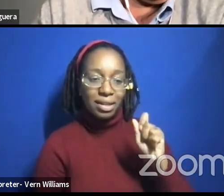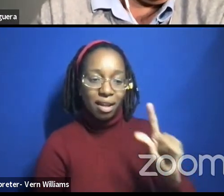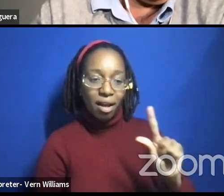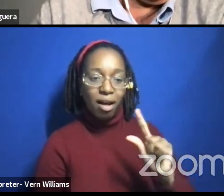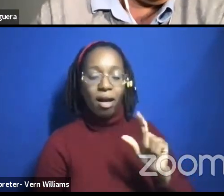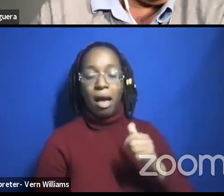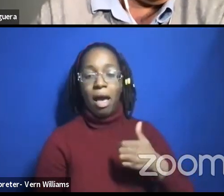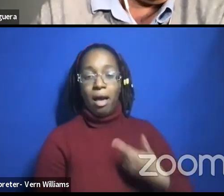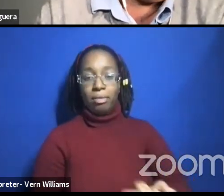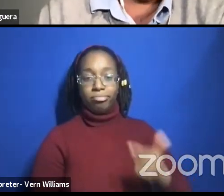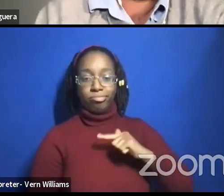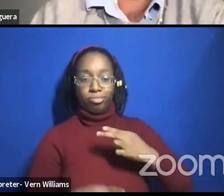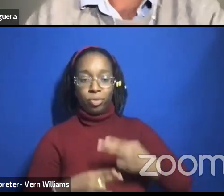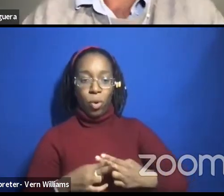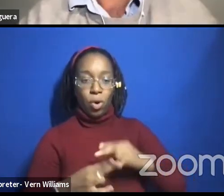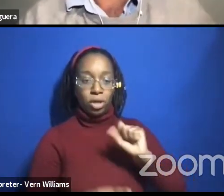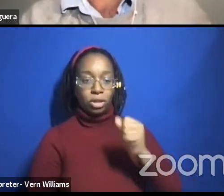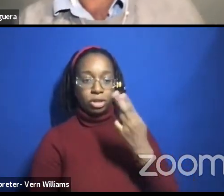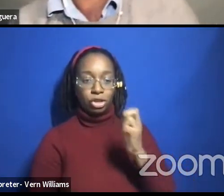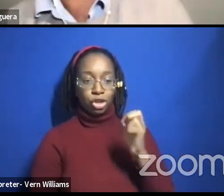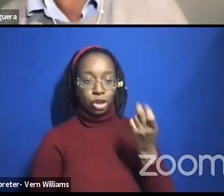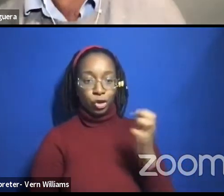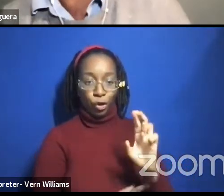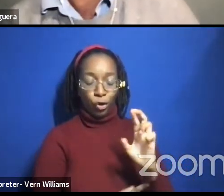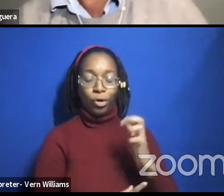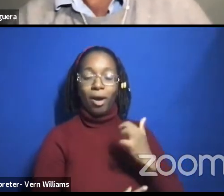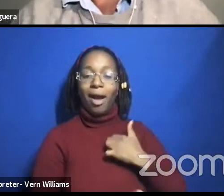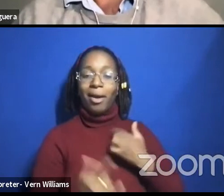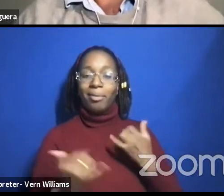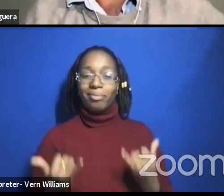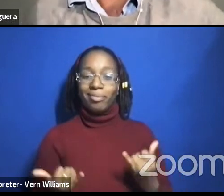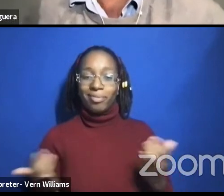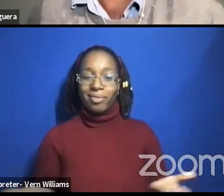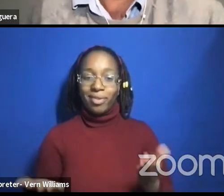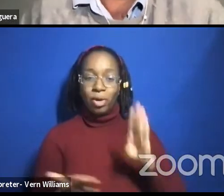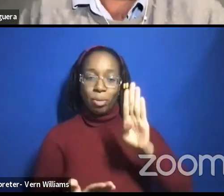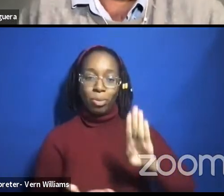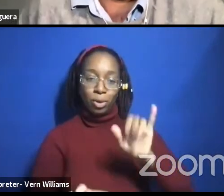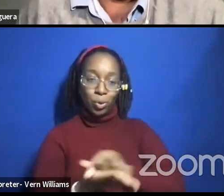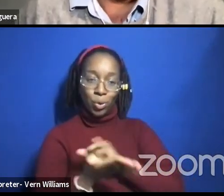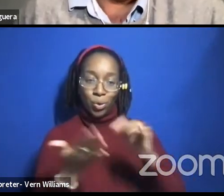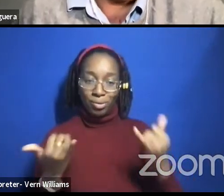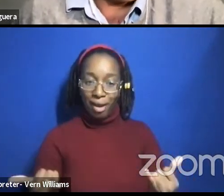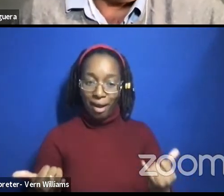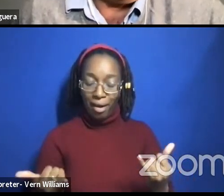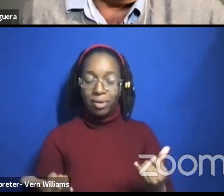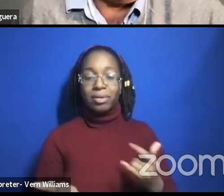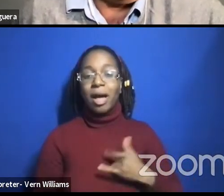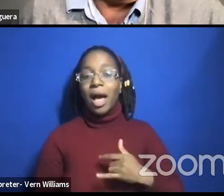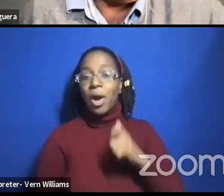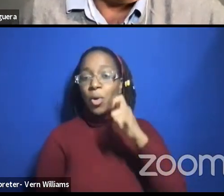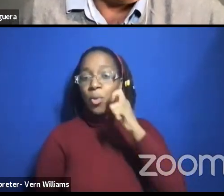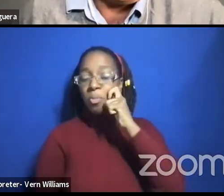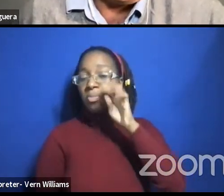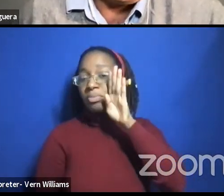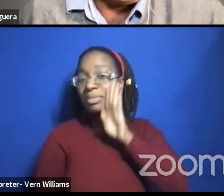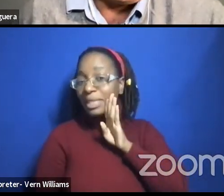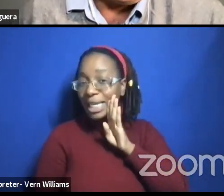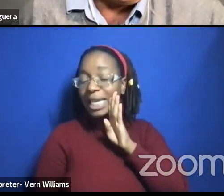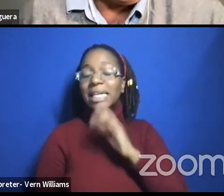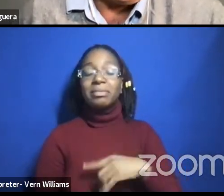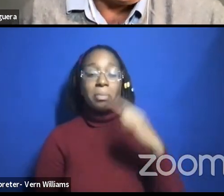talking to you from Brooklyn, New York as well. I am a brown-skinned and brown-eyed